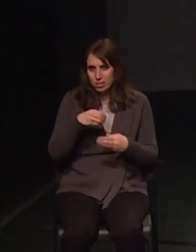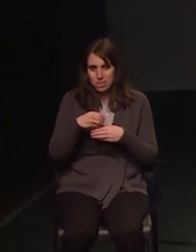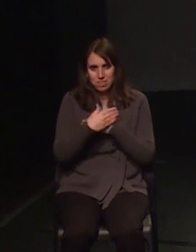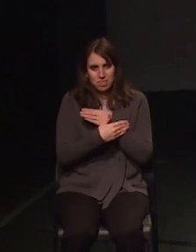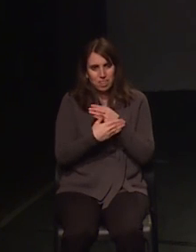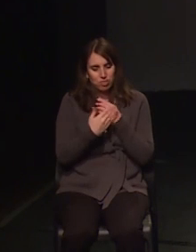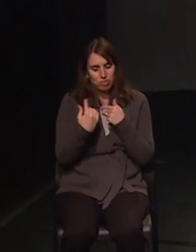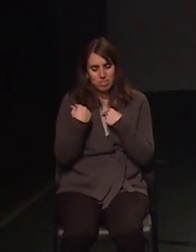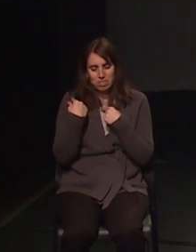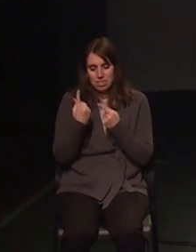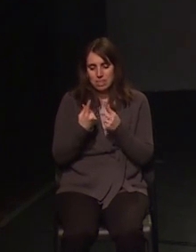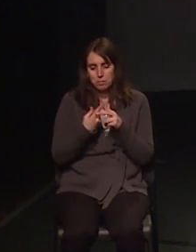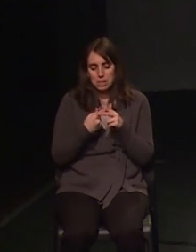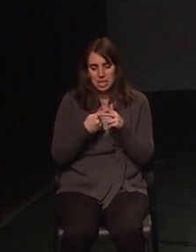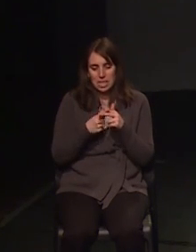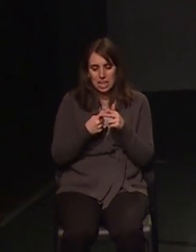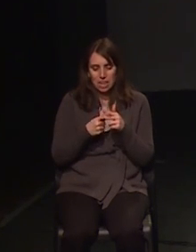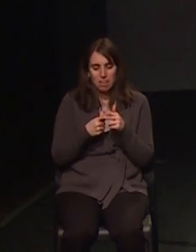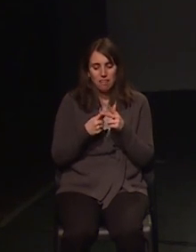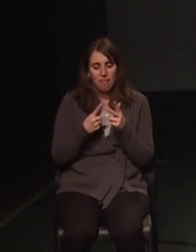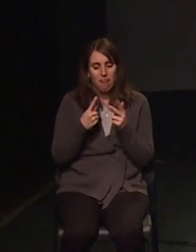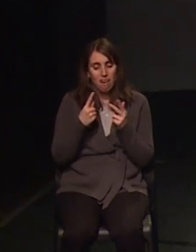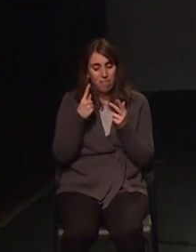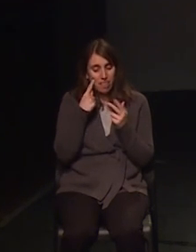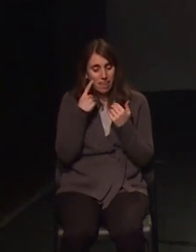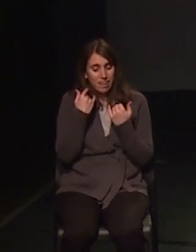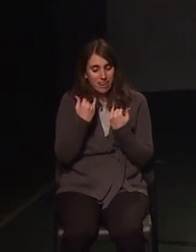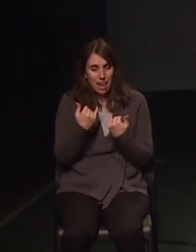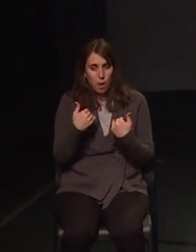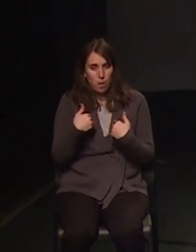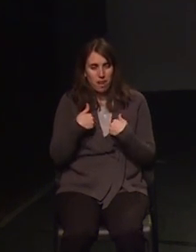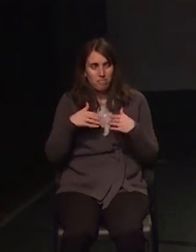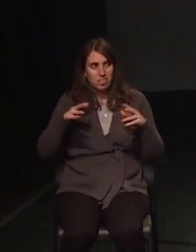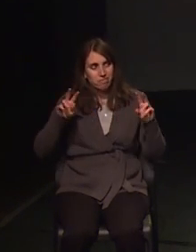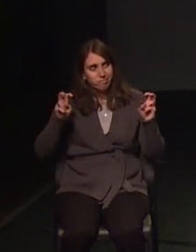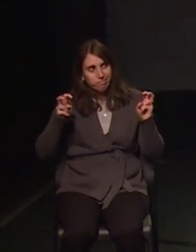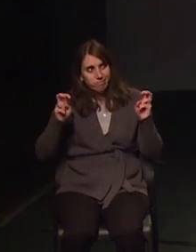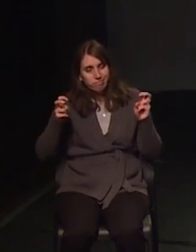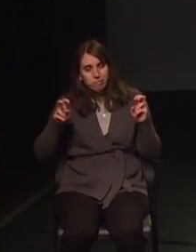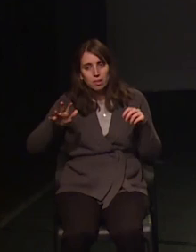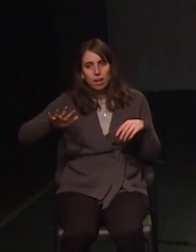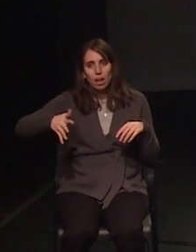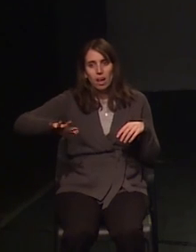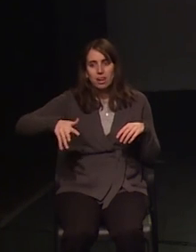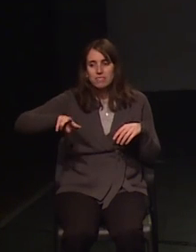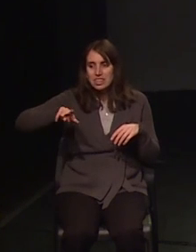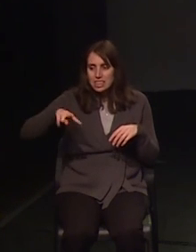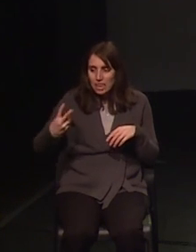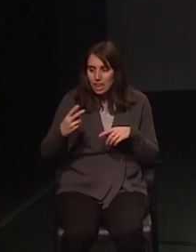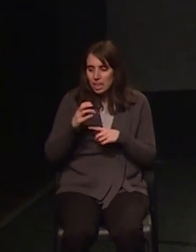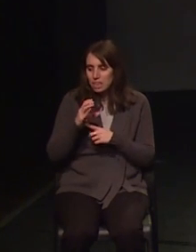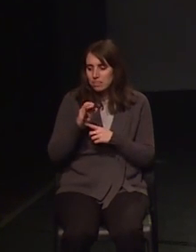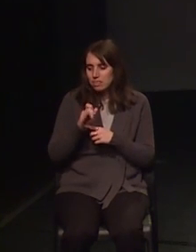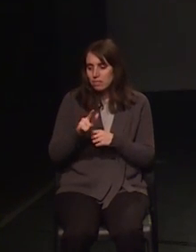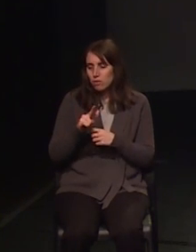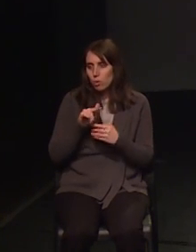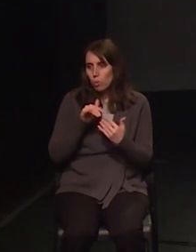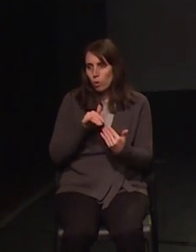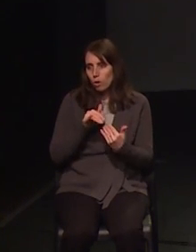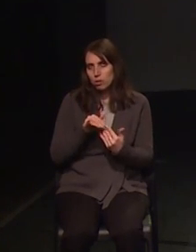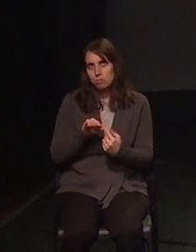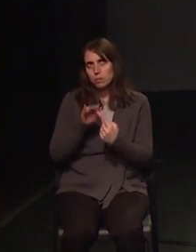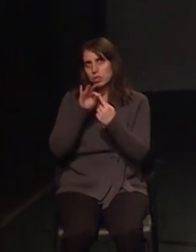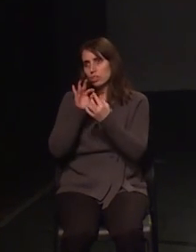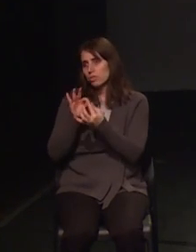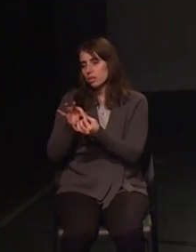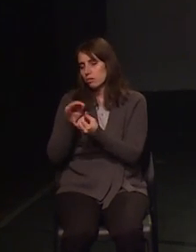feel that we had and are having perhaps a second civil war in a way, certainly ideologically. I